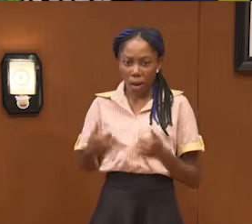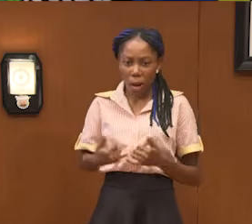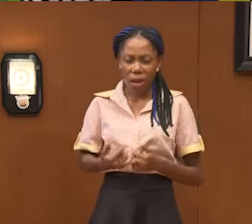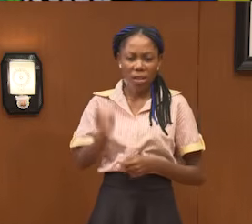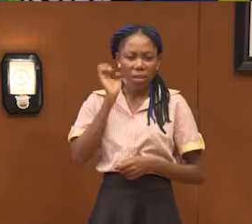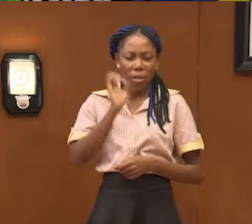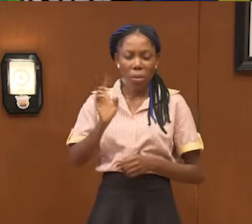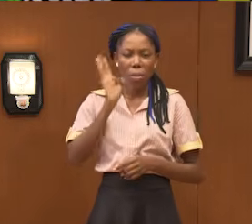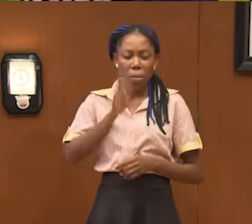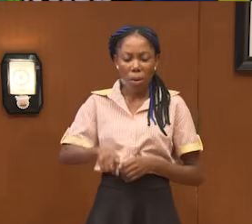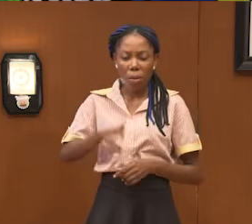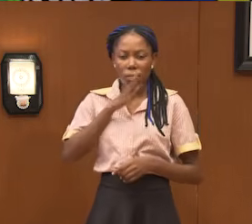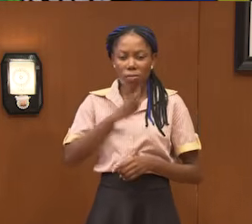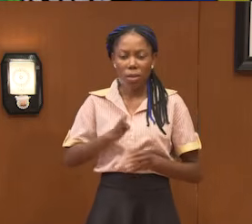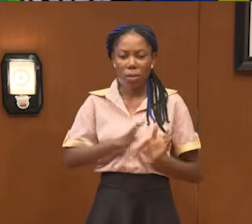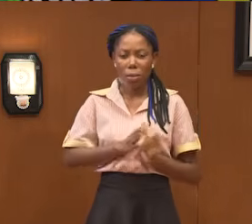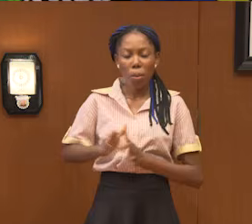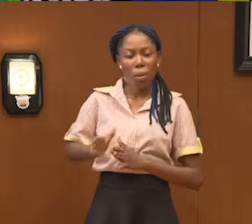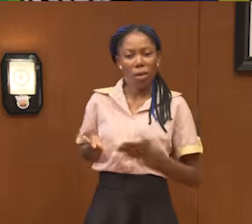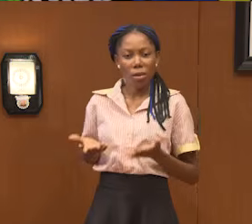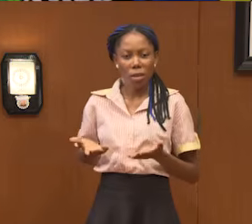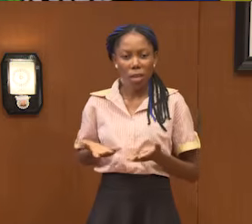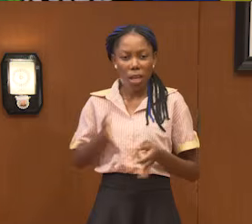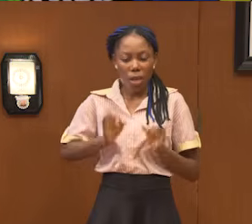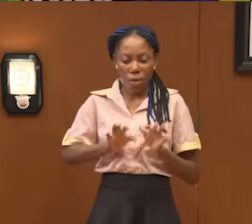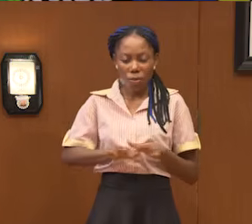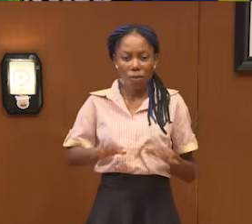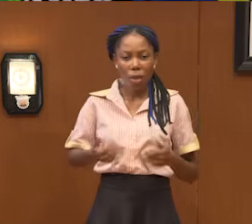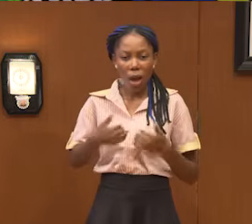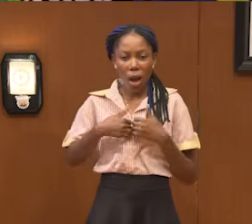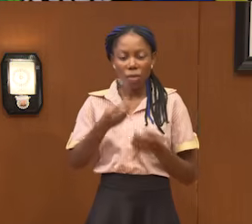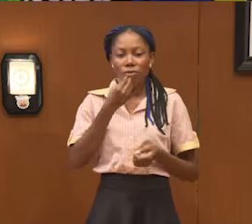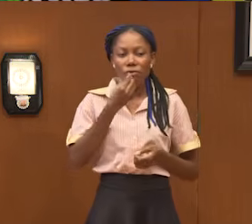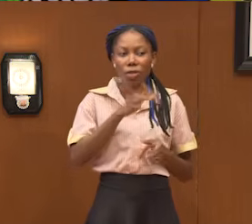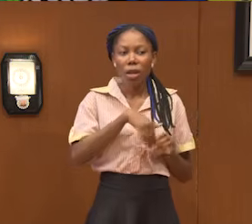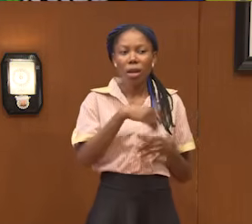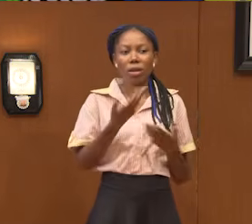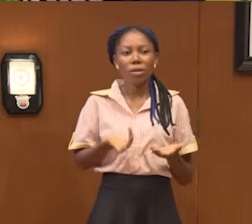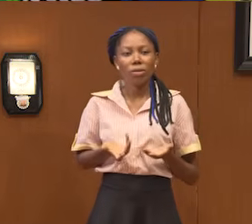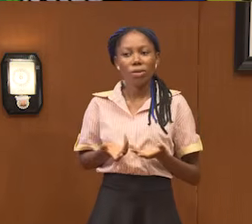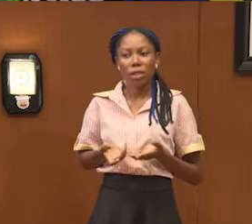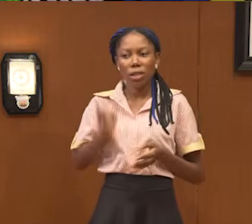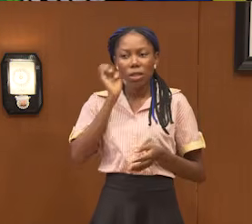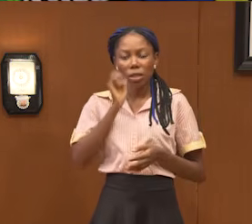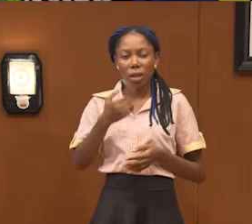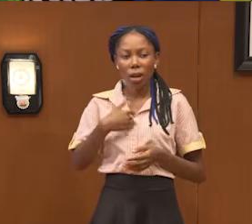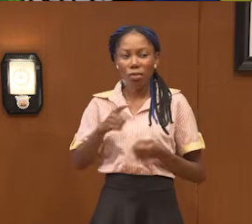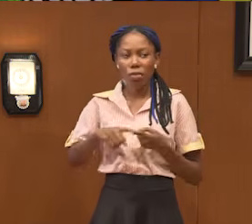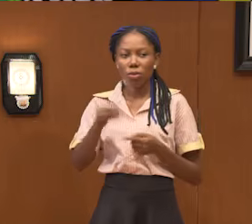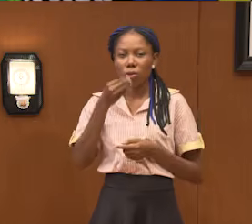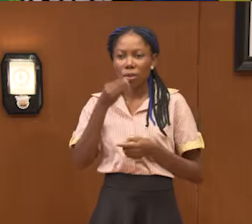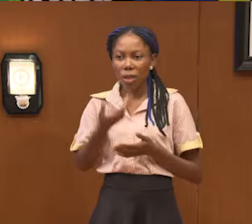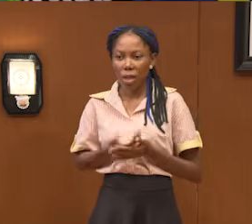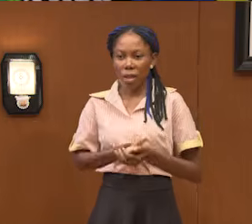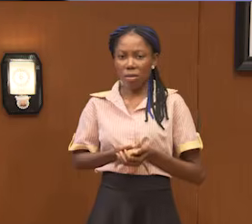the two of them. She might decide to eat outside because now she has to feed herself outside whatever you are giving for the children. There is no way she can feed a